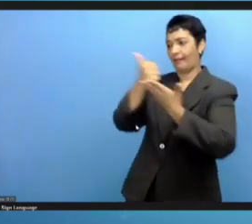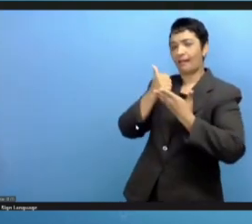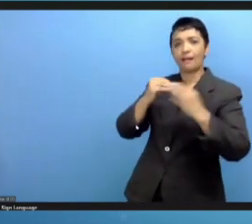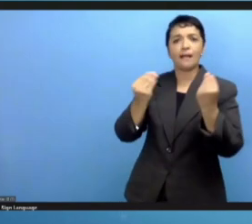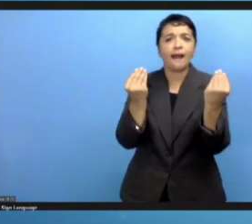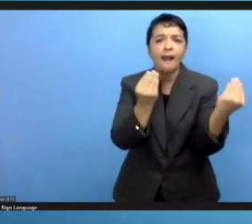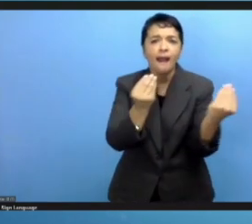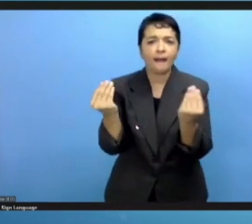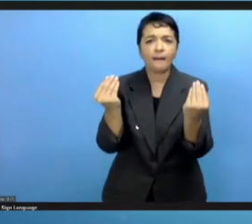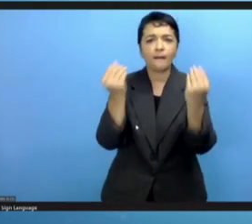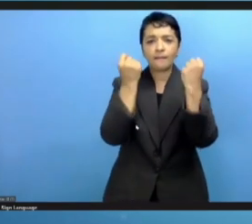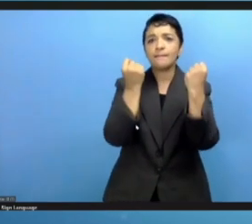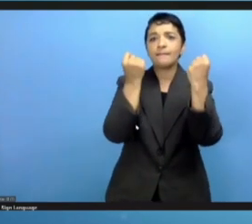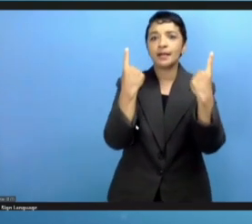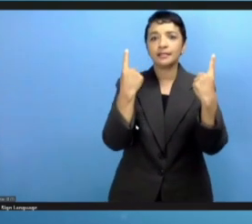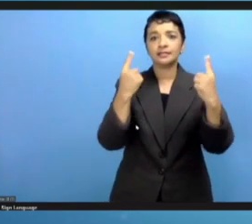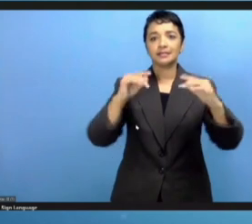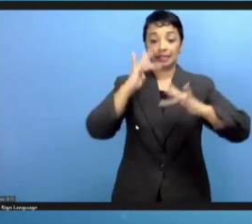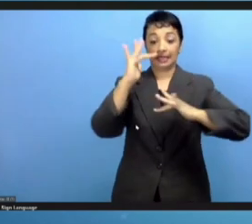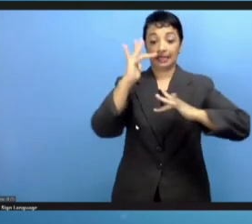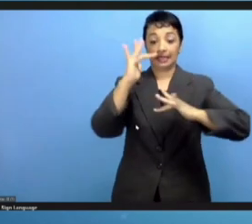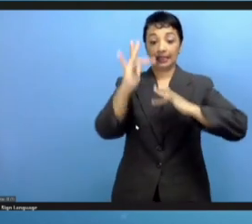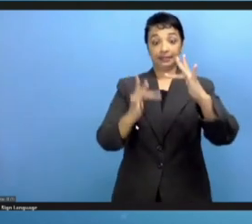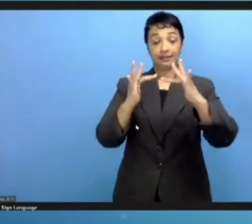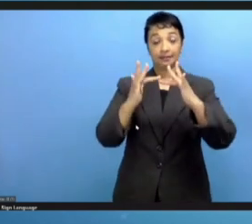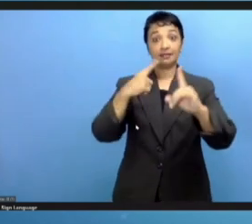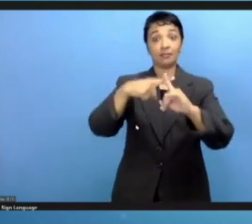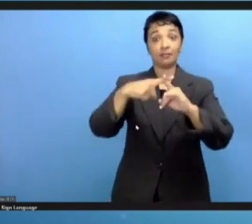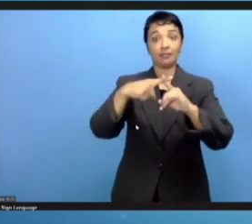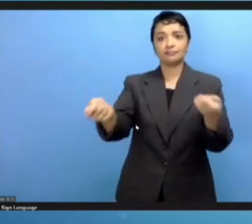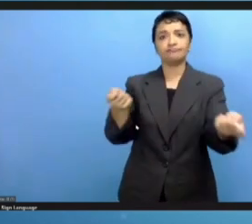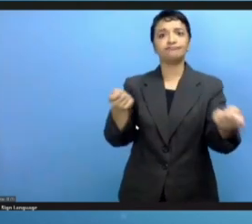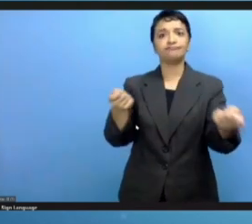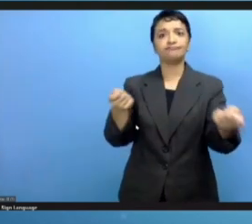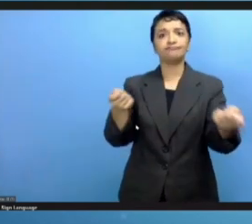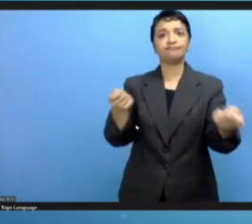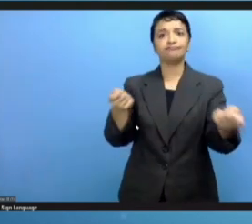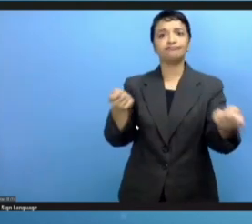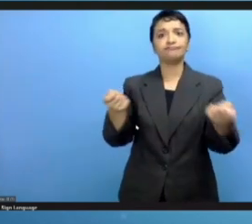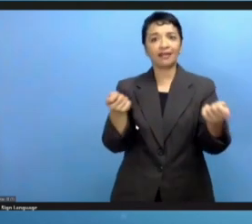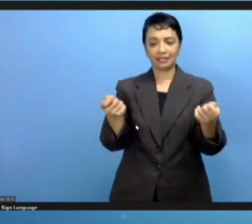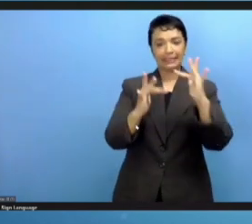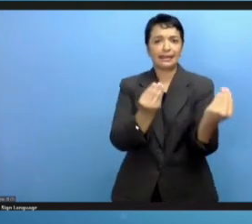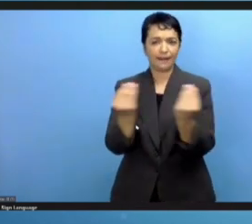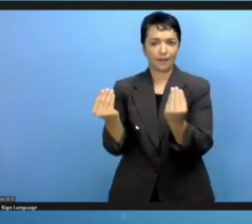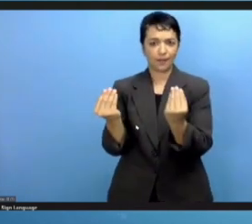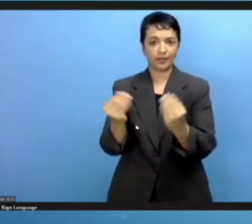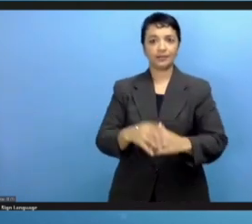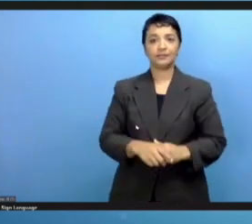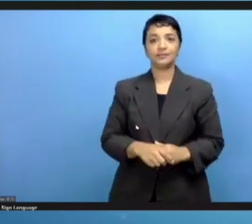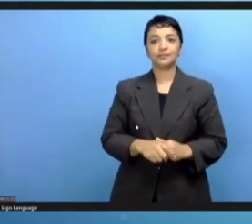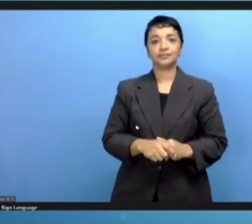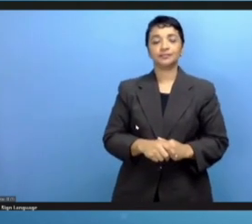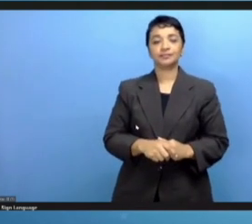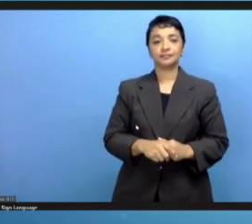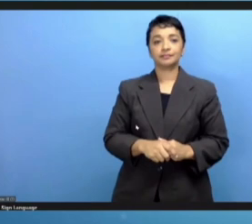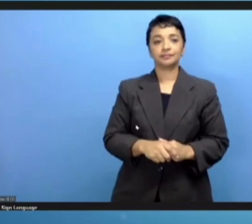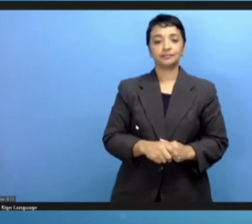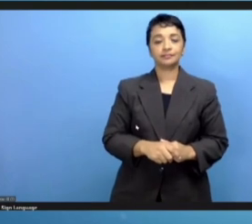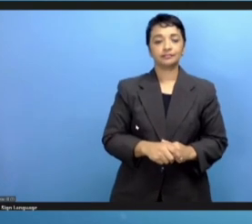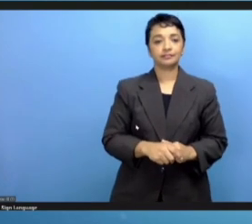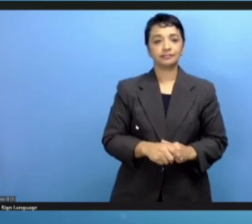understanding on the use and governance of the internet. In a highly globalized context, and with the